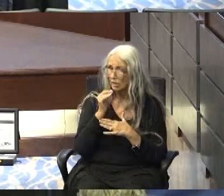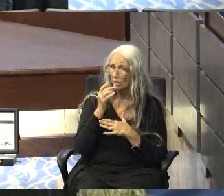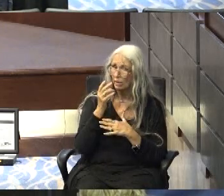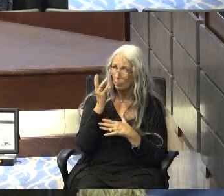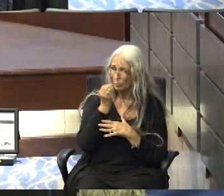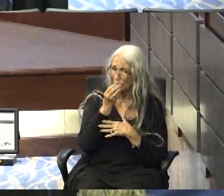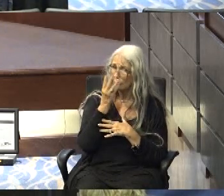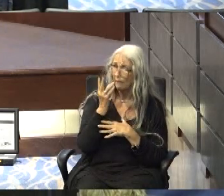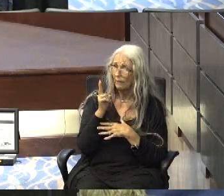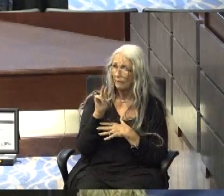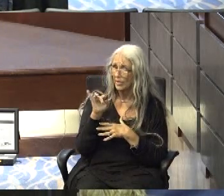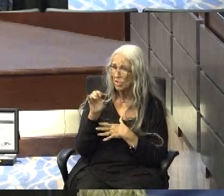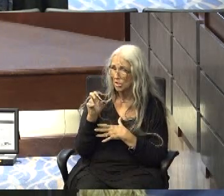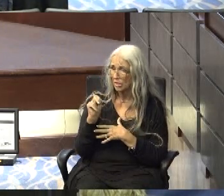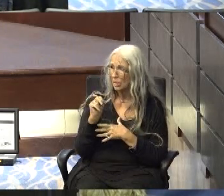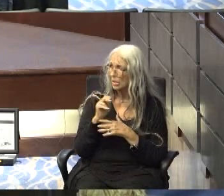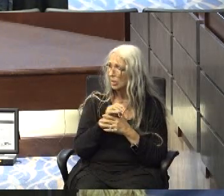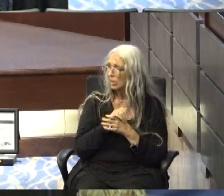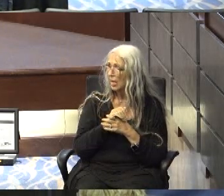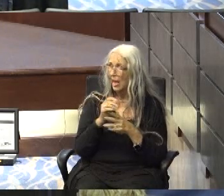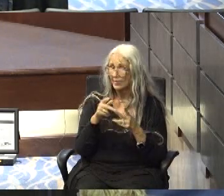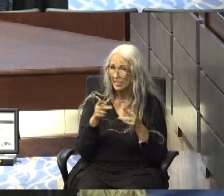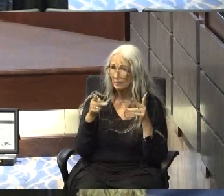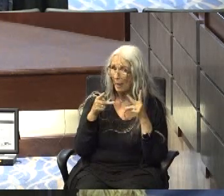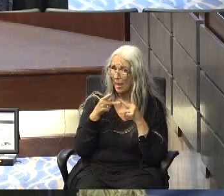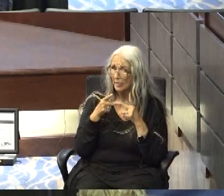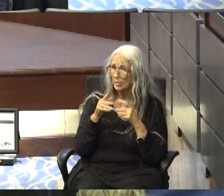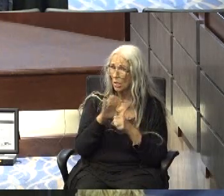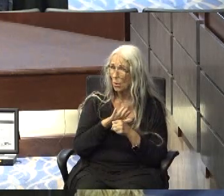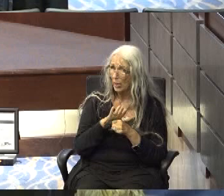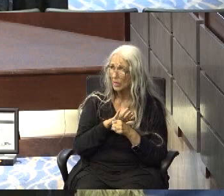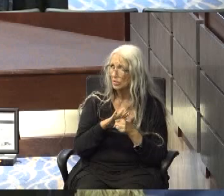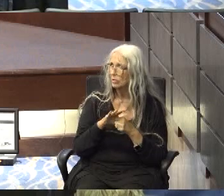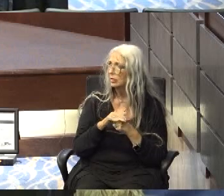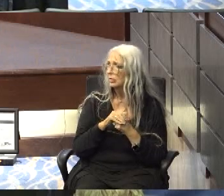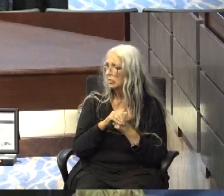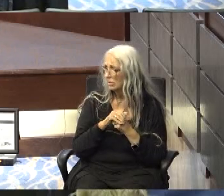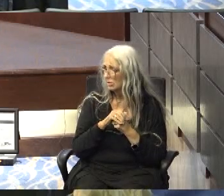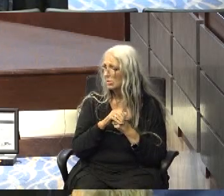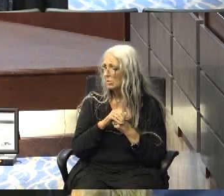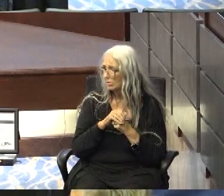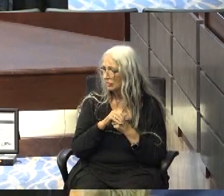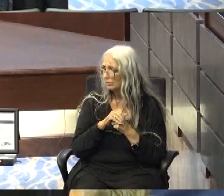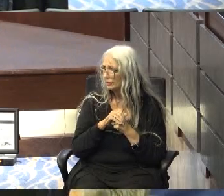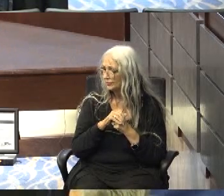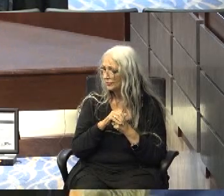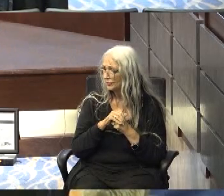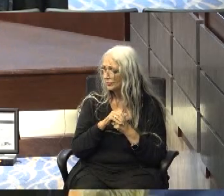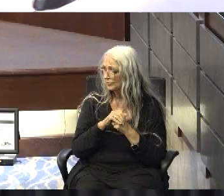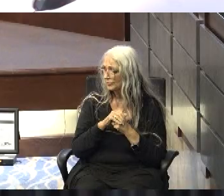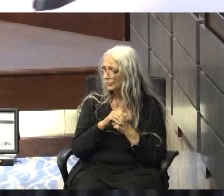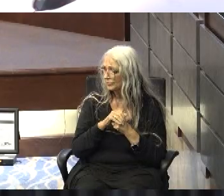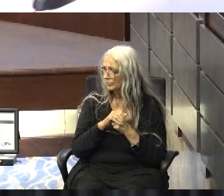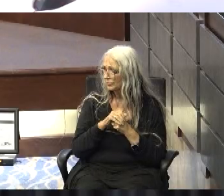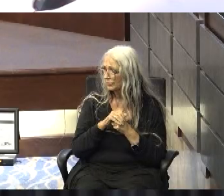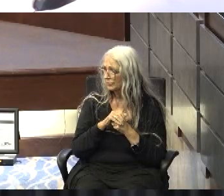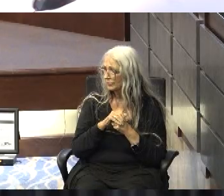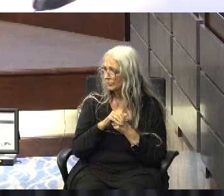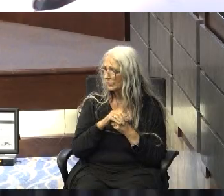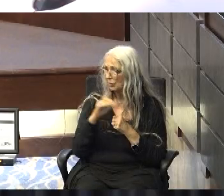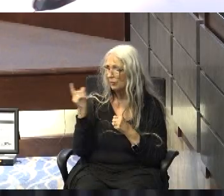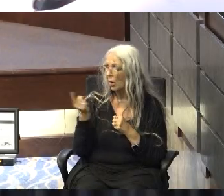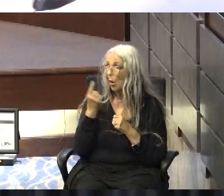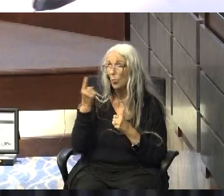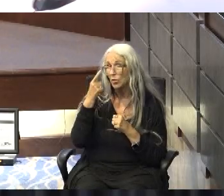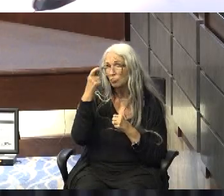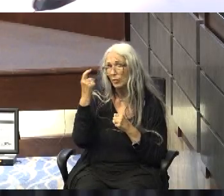vision, and it's in a space that at least I keep bringing you up here today, but it's in that space where we have always dreamed there would be